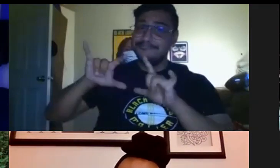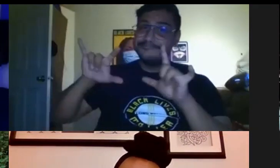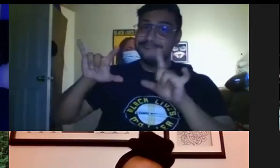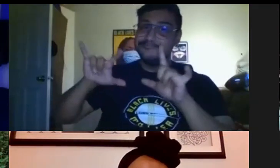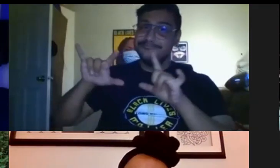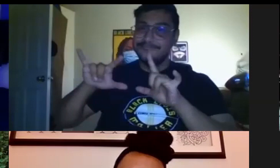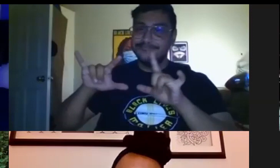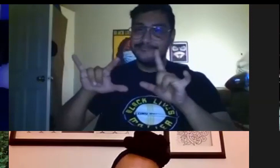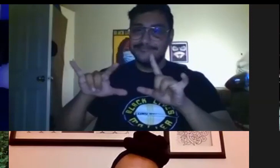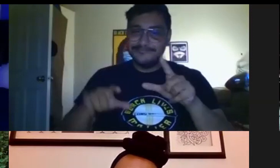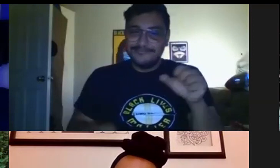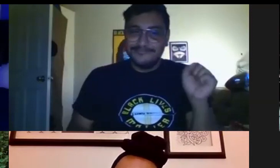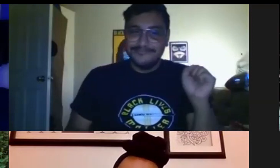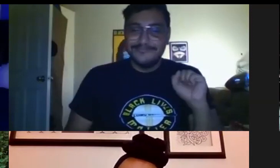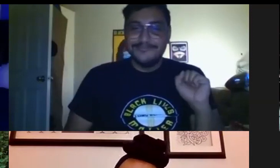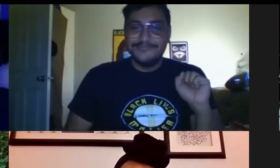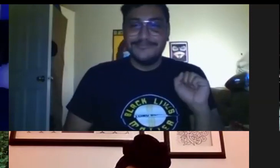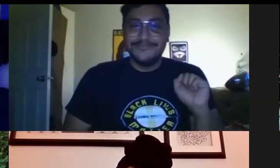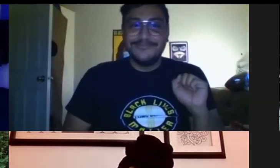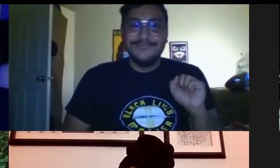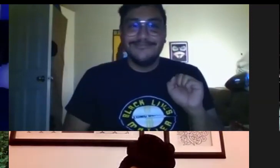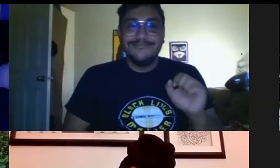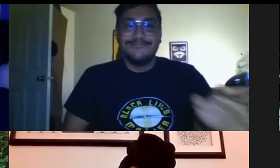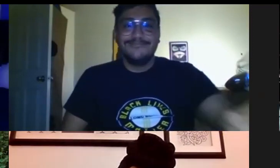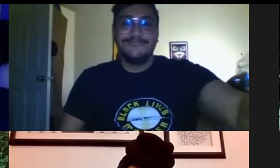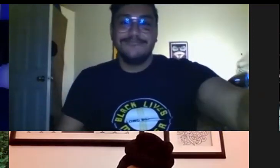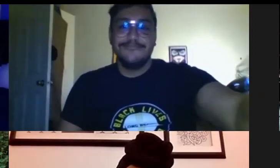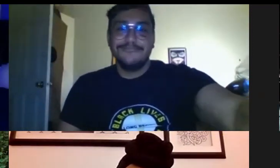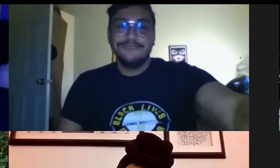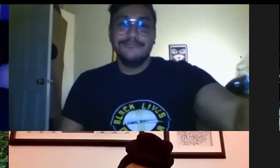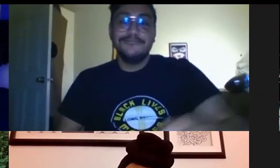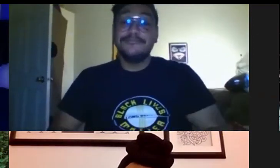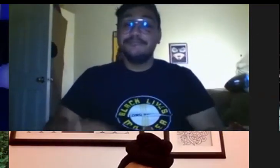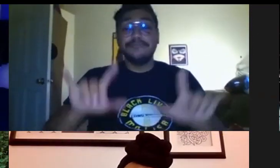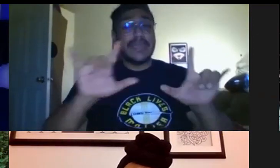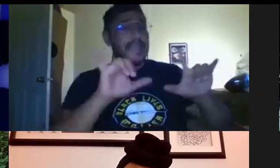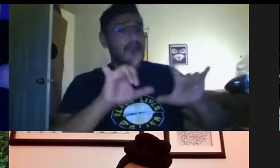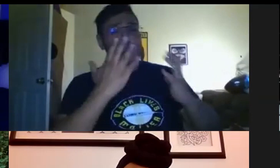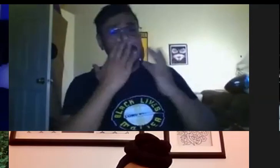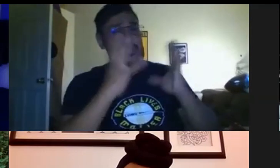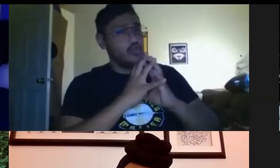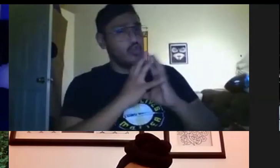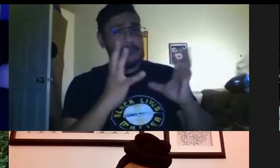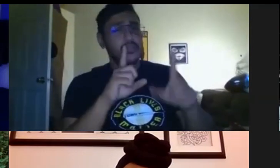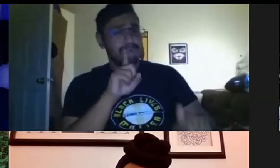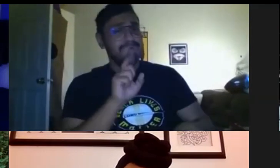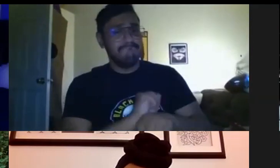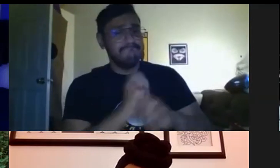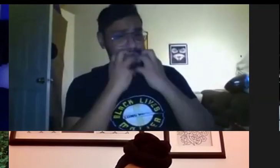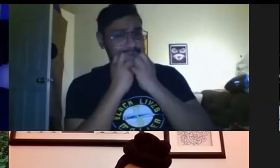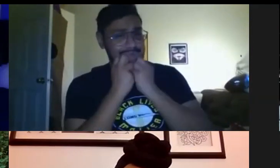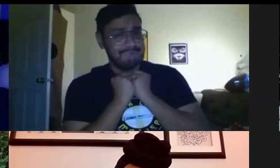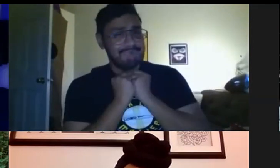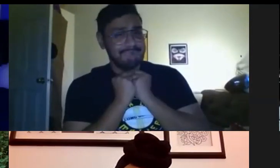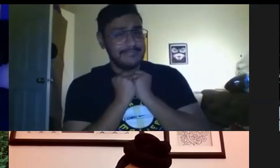Fuzia. I love you guys as well, and thank you. Like I said, it means a lot to me, and I'll